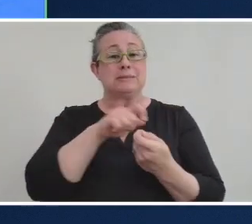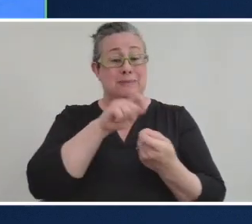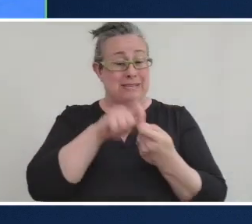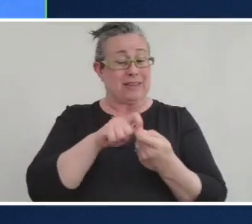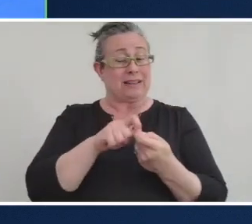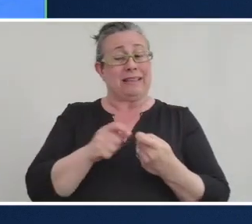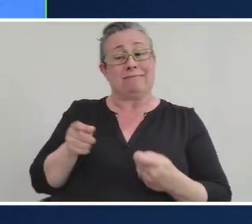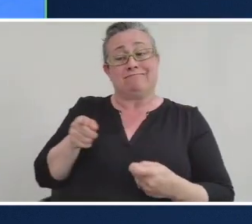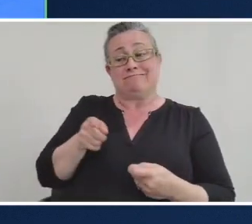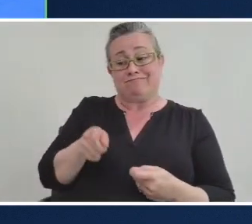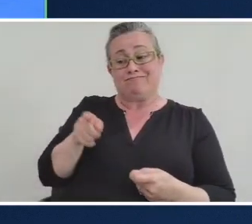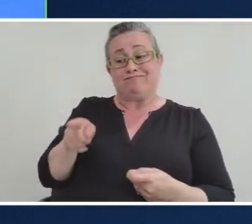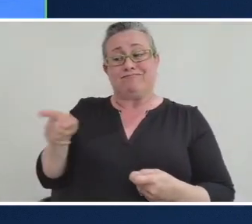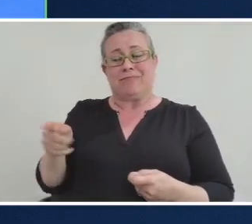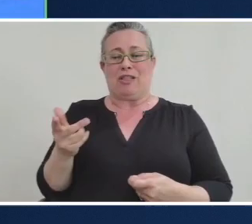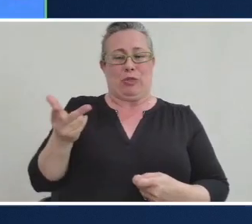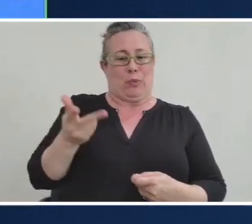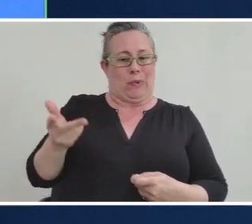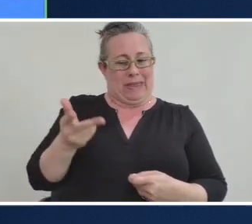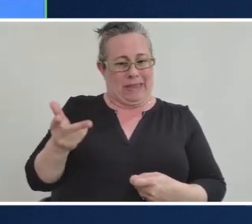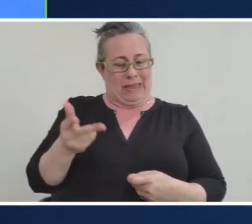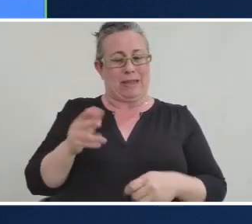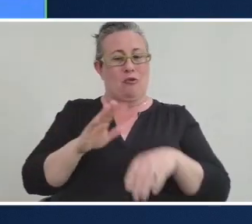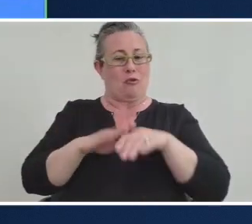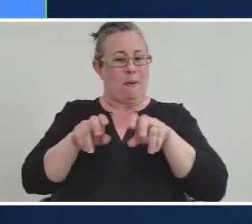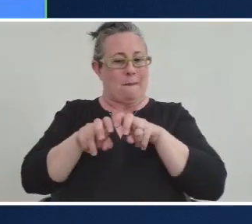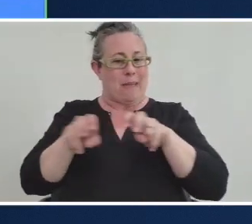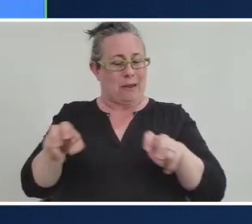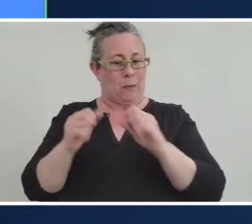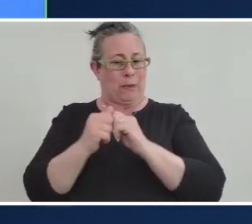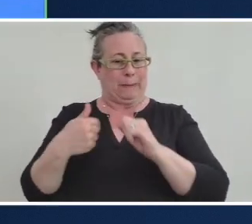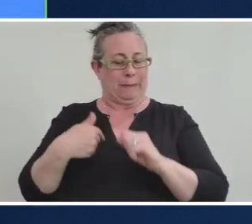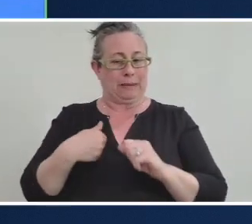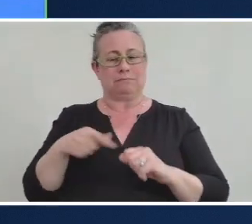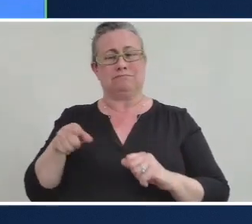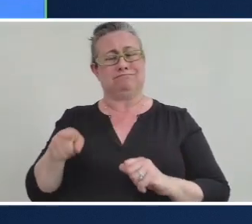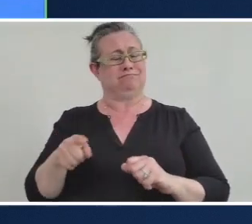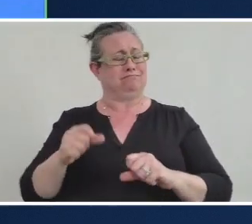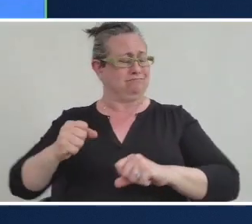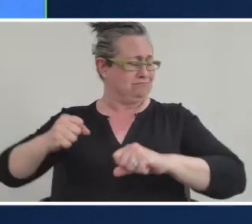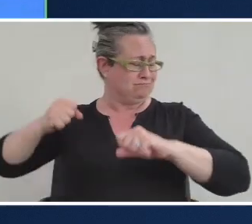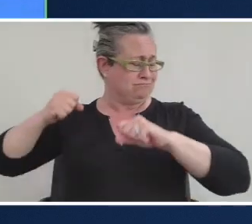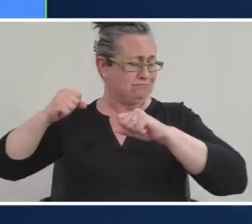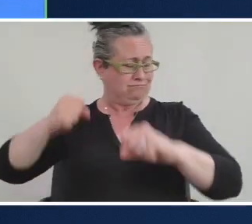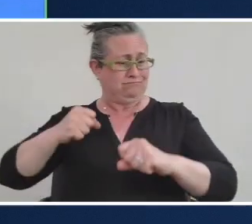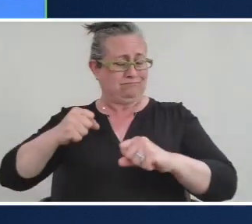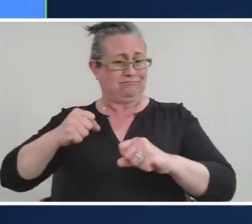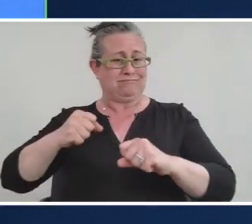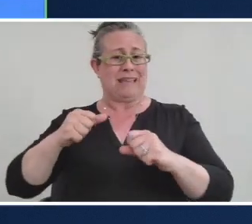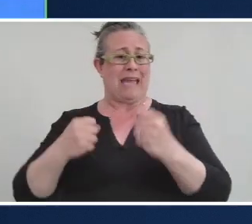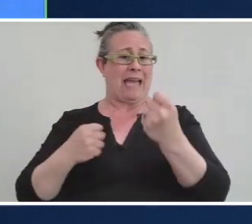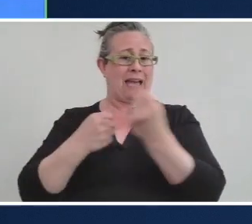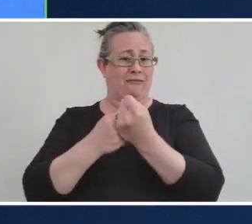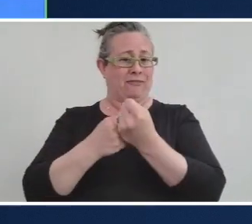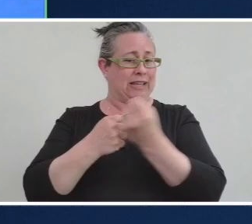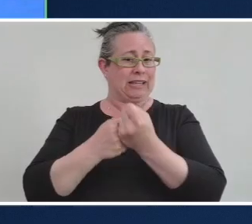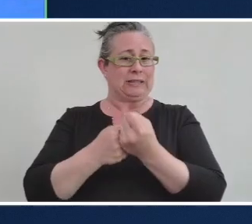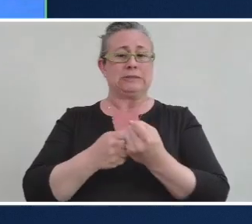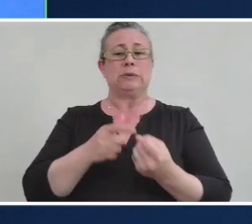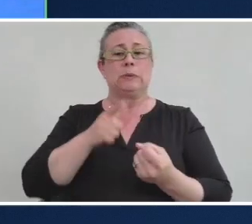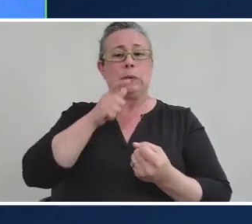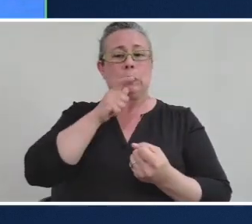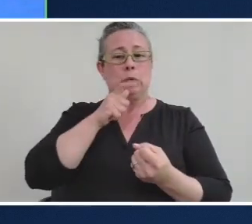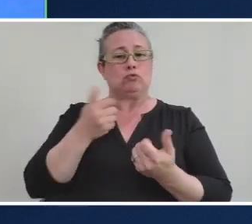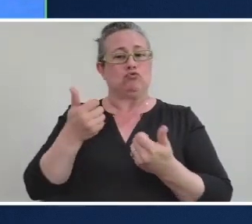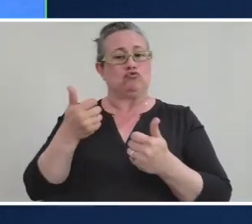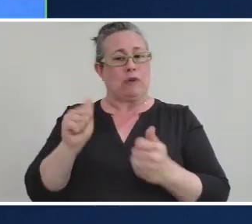are on the panel with me today, all of whom are fierce advocates who are rising to meet the challenges